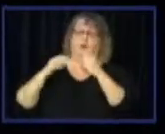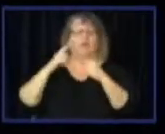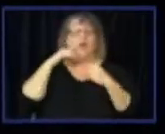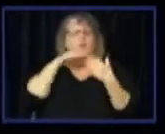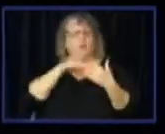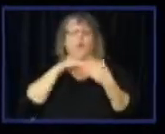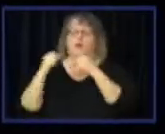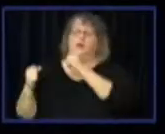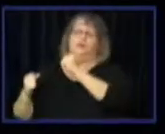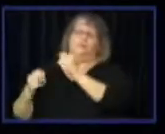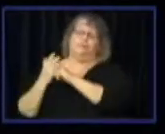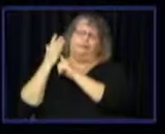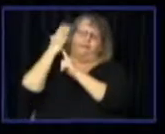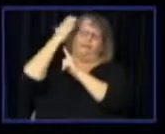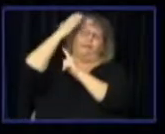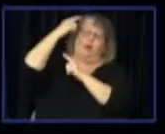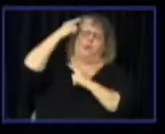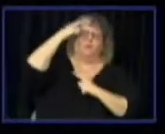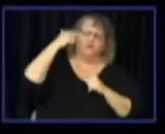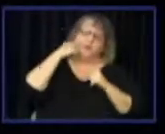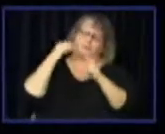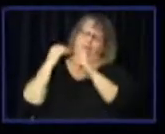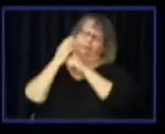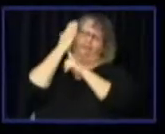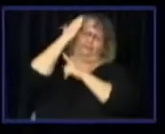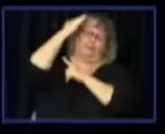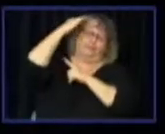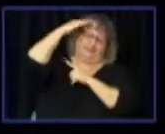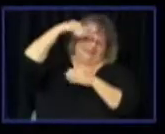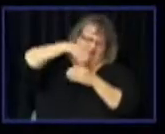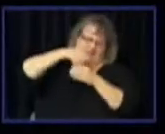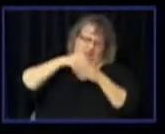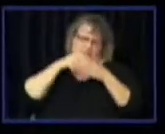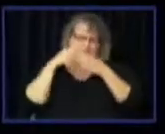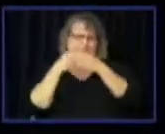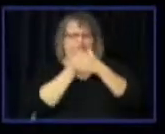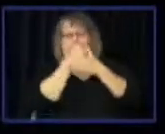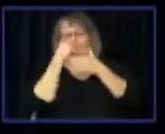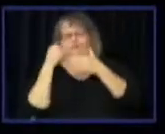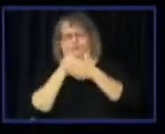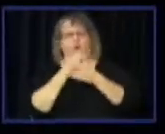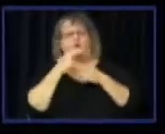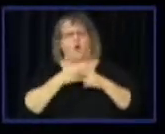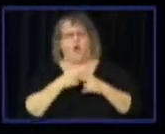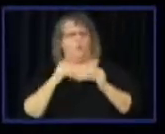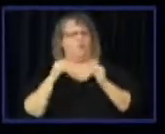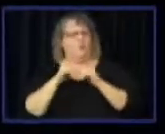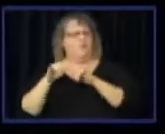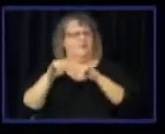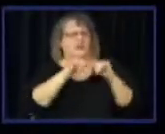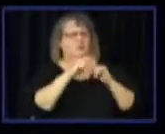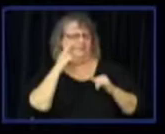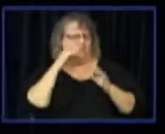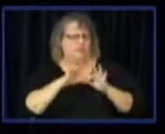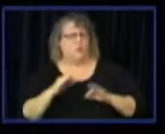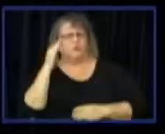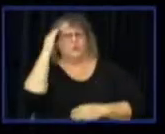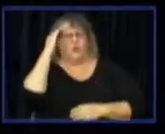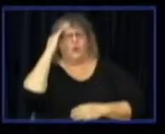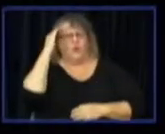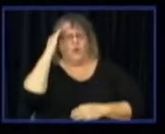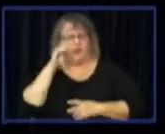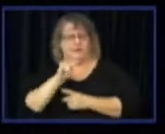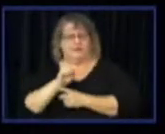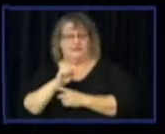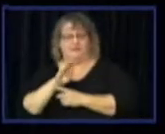instance, actually moves through the brain and causes additional damage on top of that. And that's become very important because